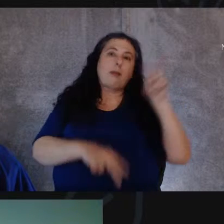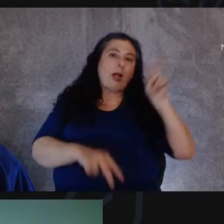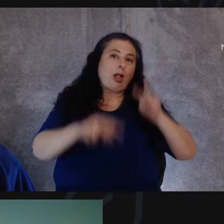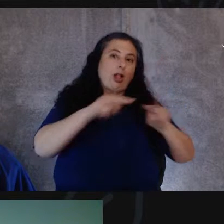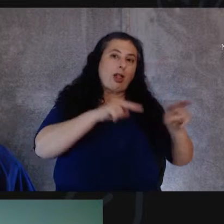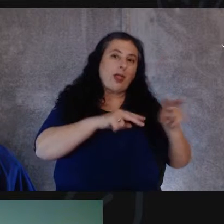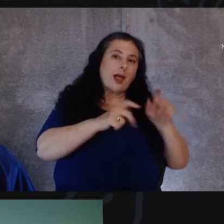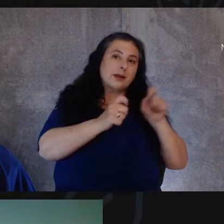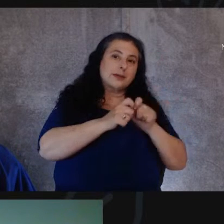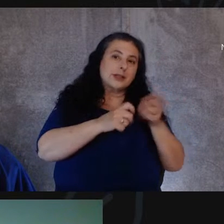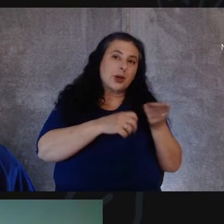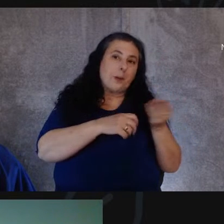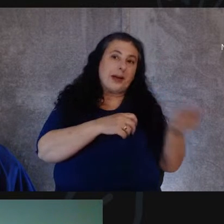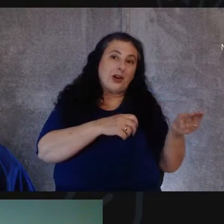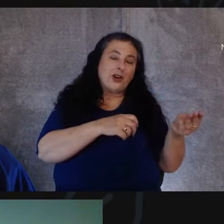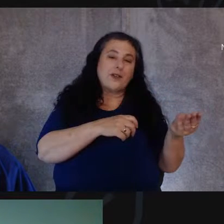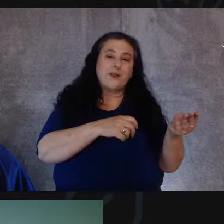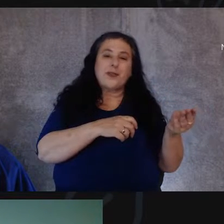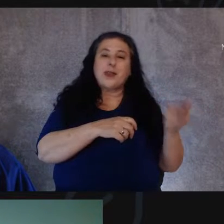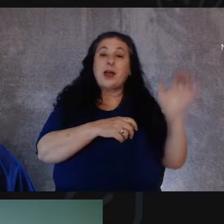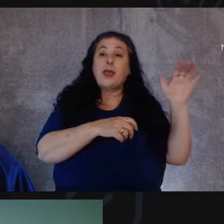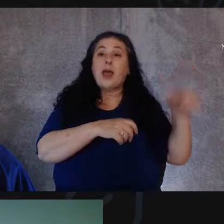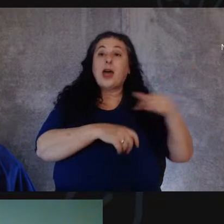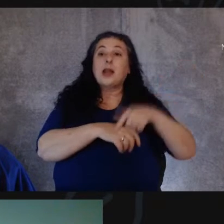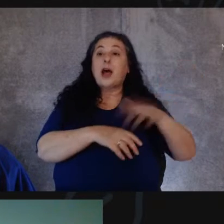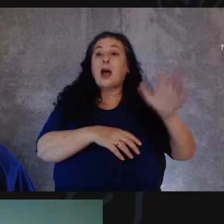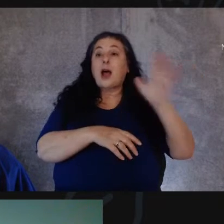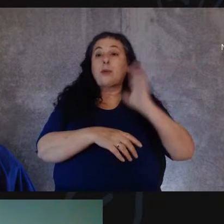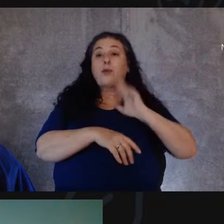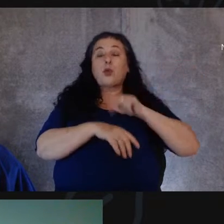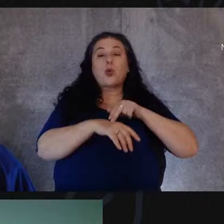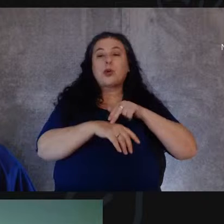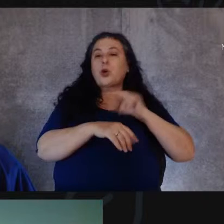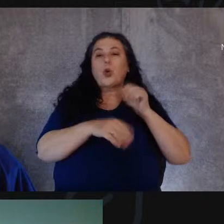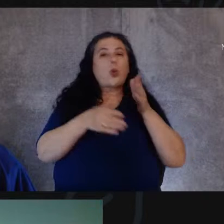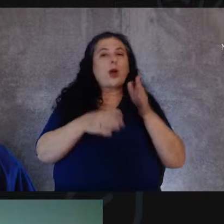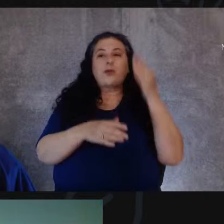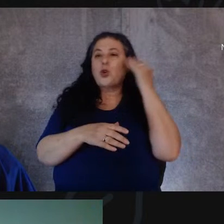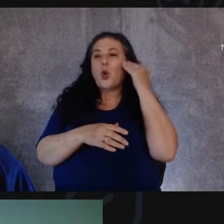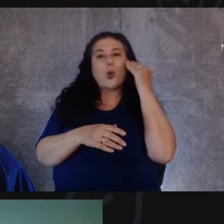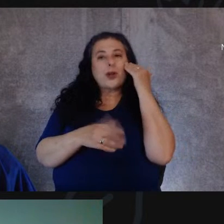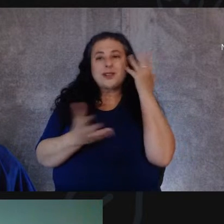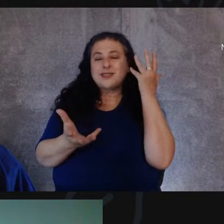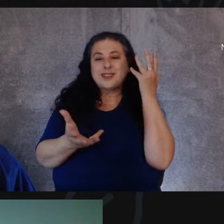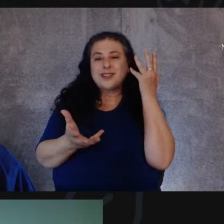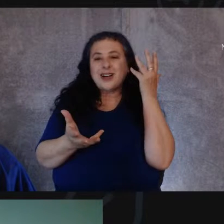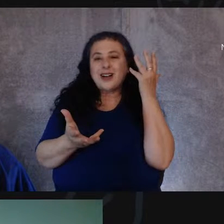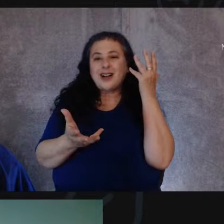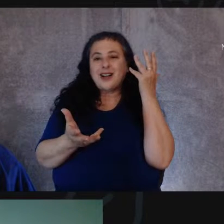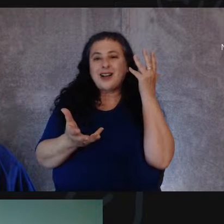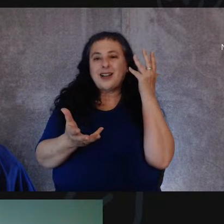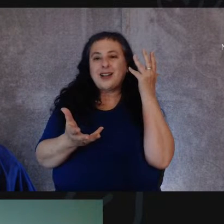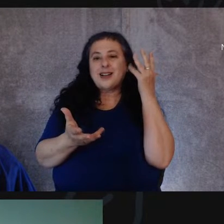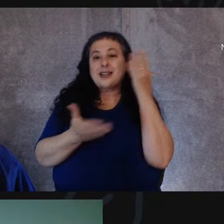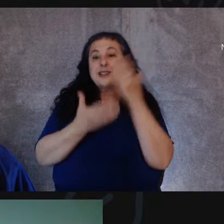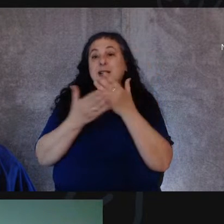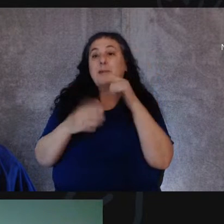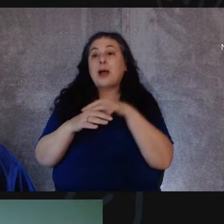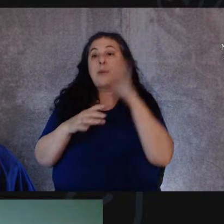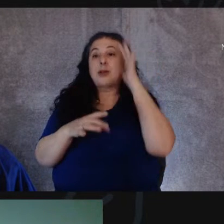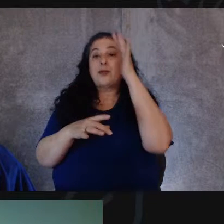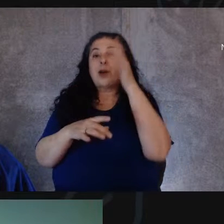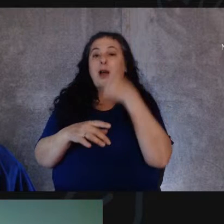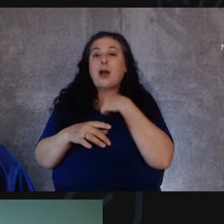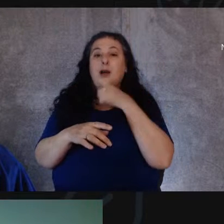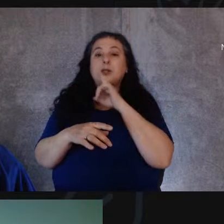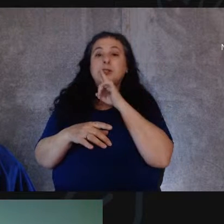this particular material. At that time, of course, I had no way of knowing that at some point in the future, I